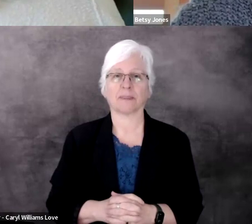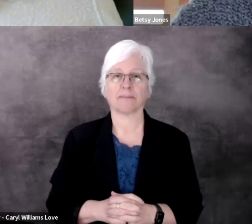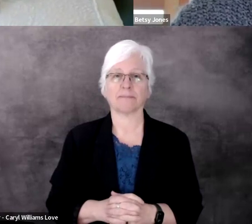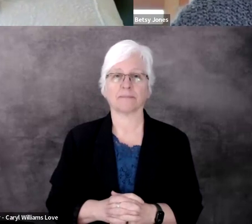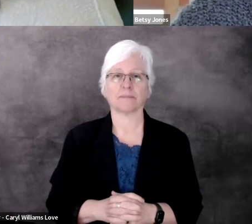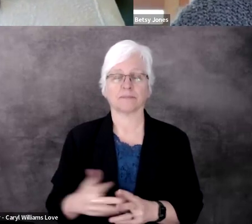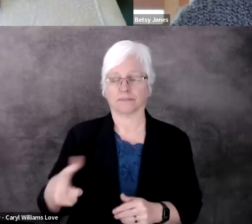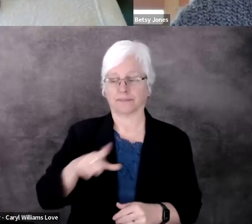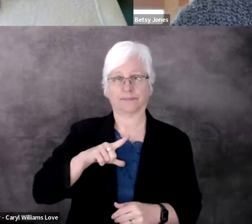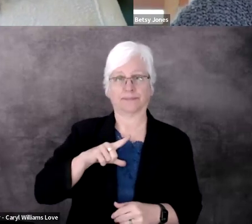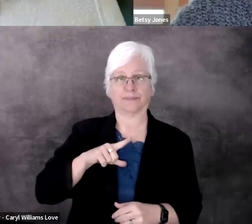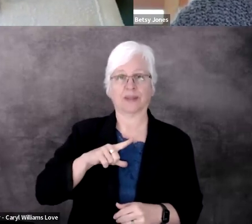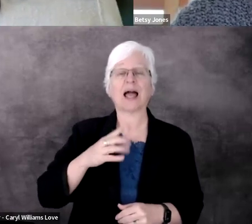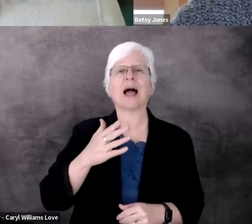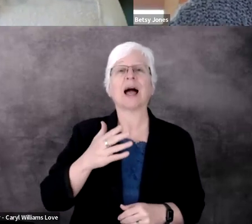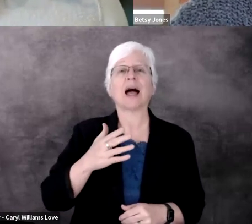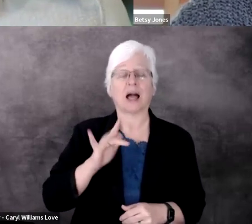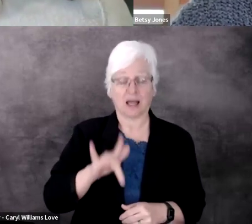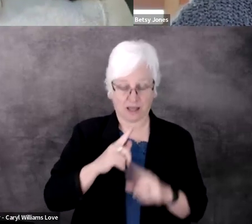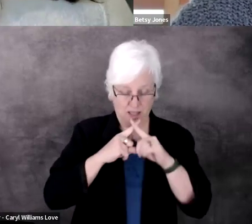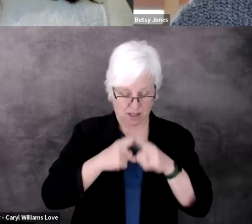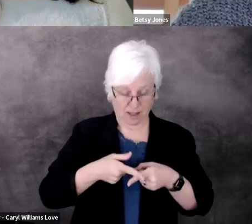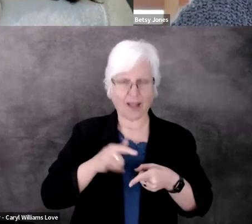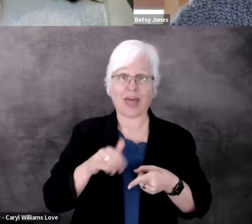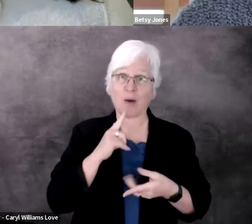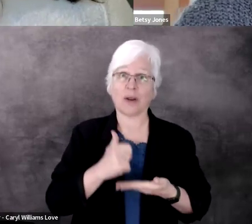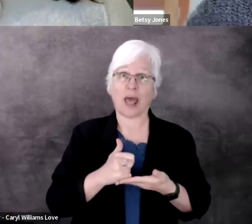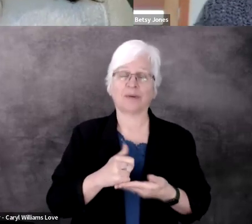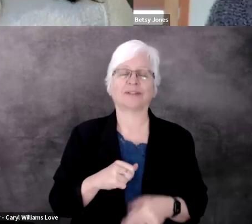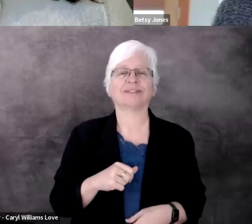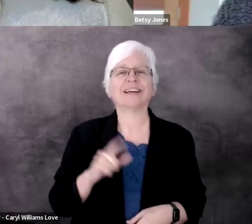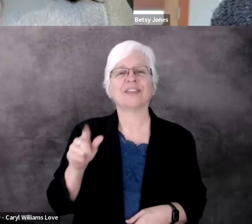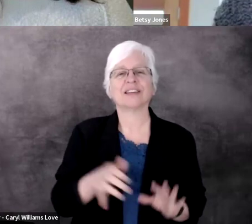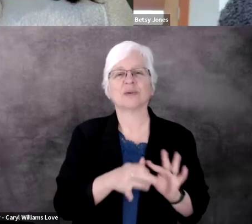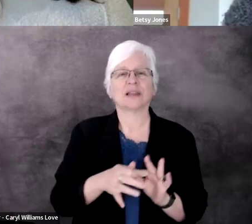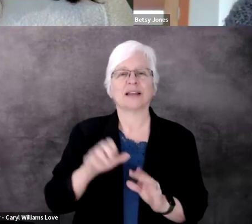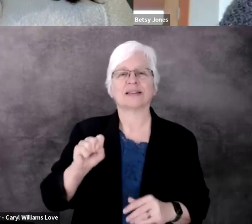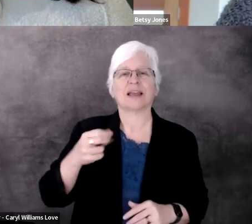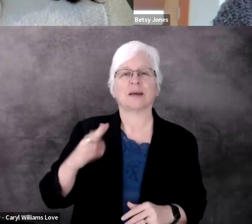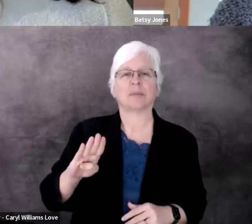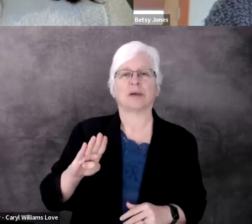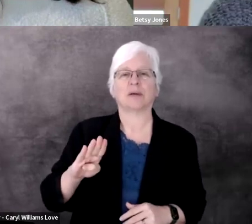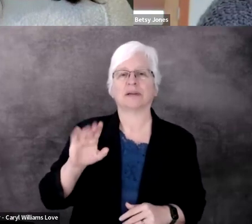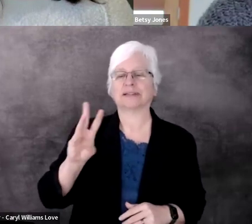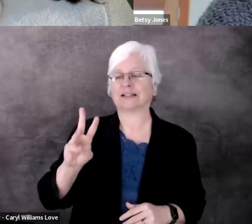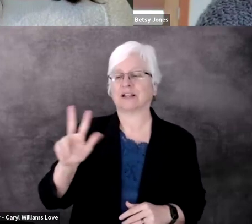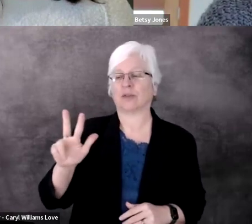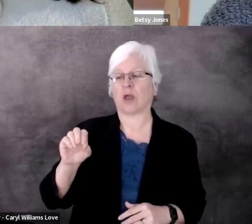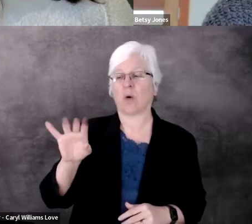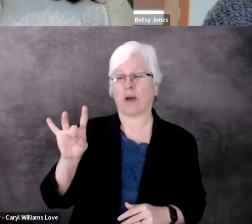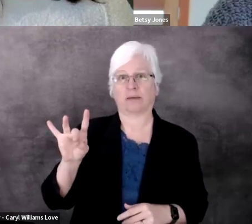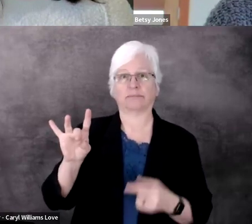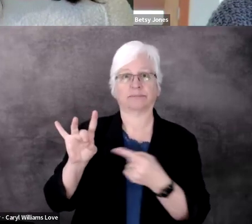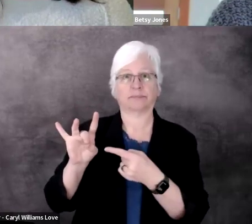Thank you. Unmute myself, that always helps. This is related to Senate Bill 6308, and it speaks directly